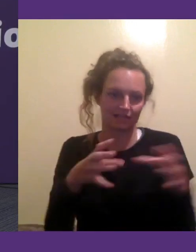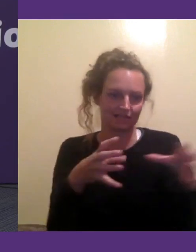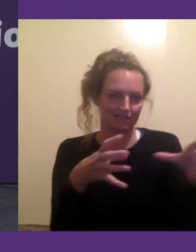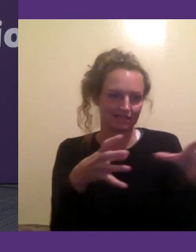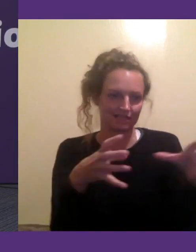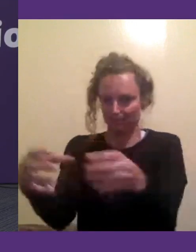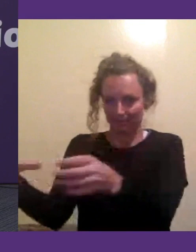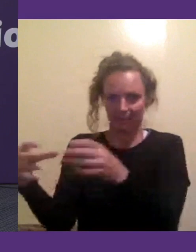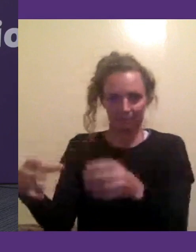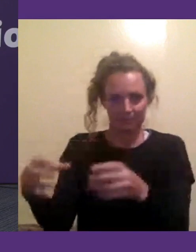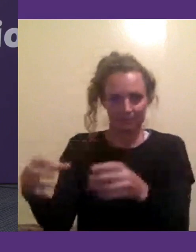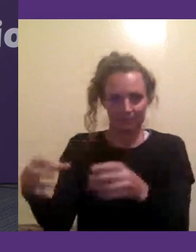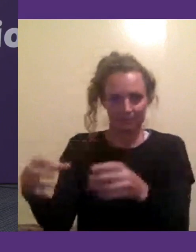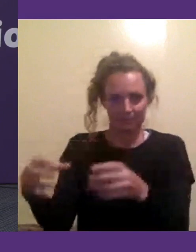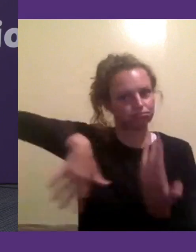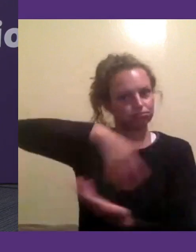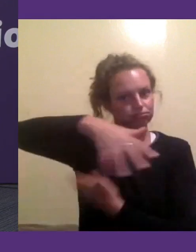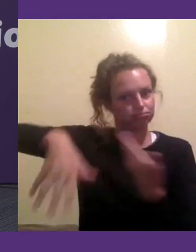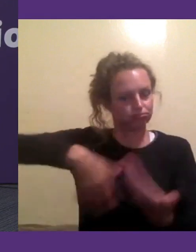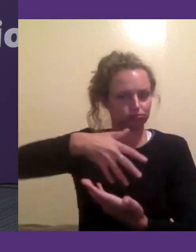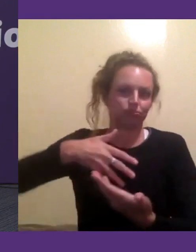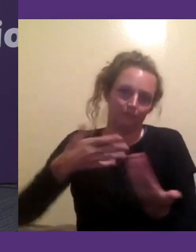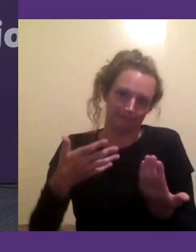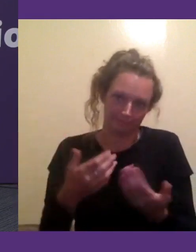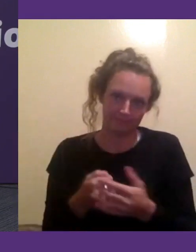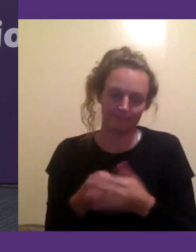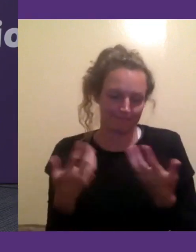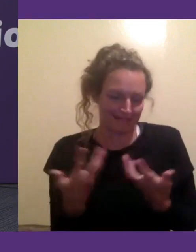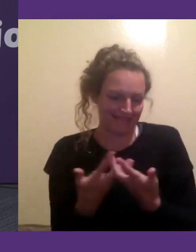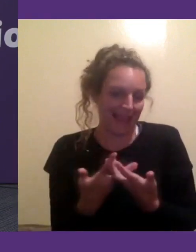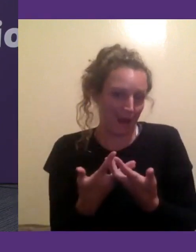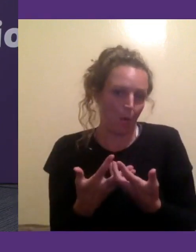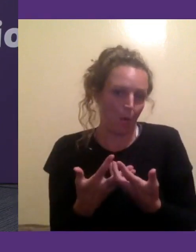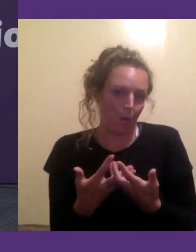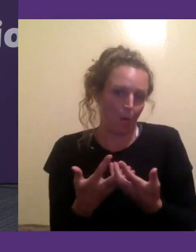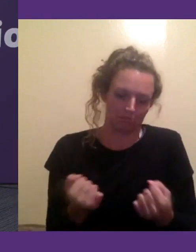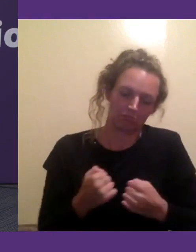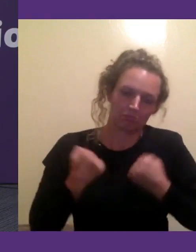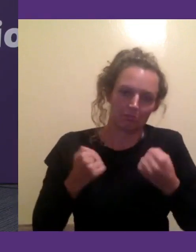us. And the community around it is building and the connections that are there.